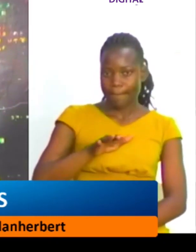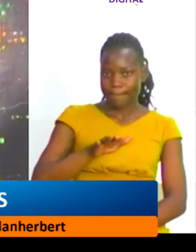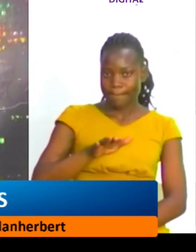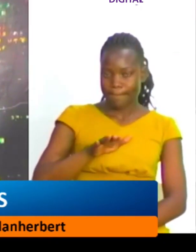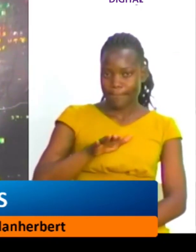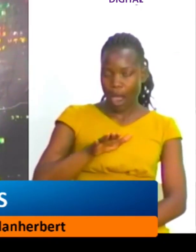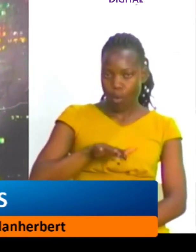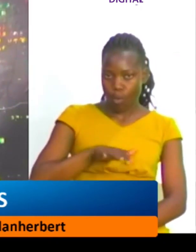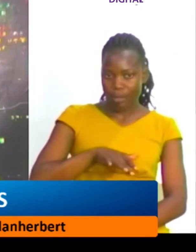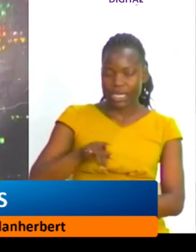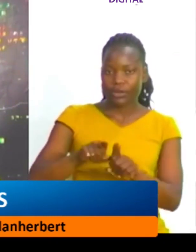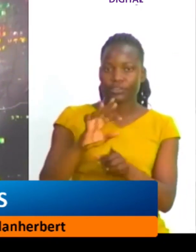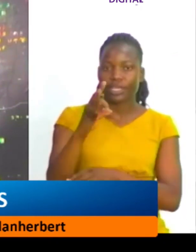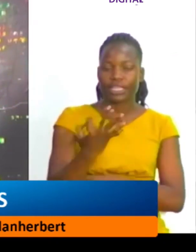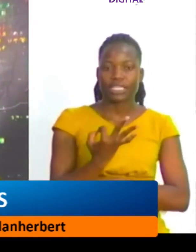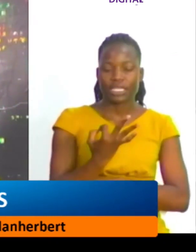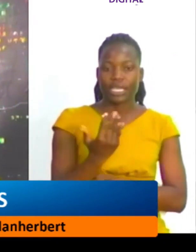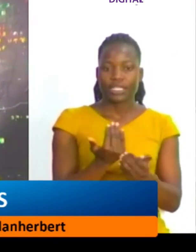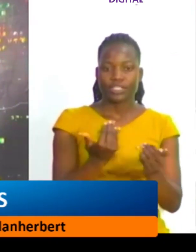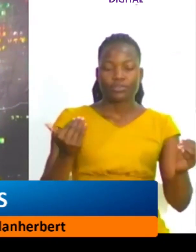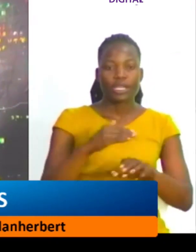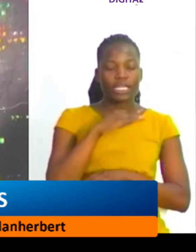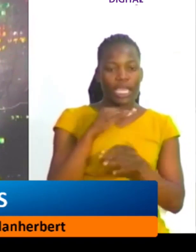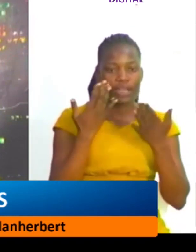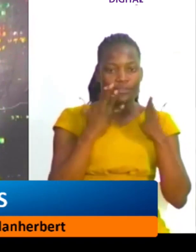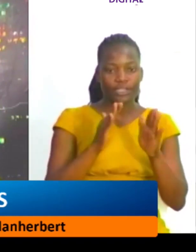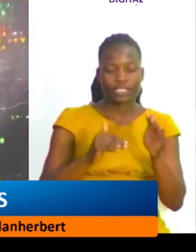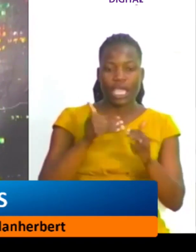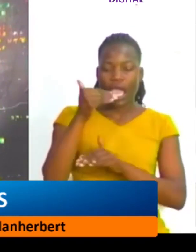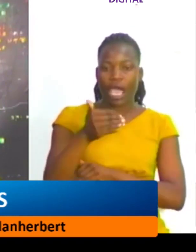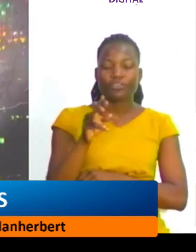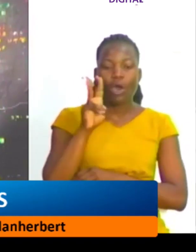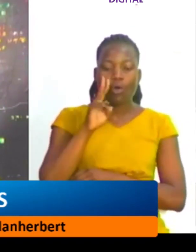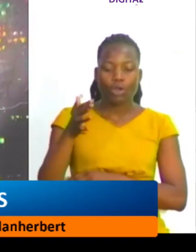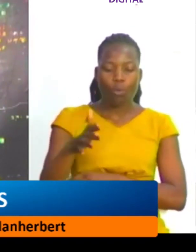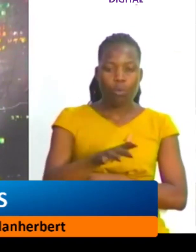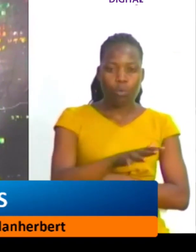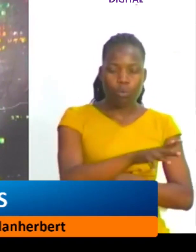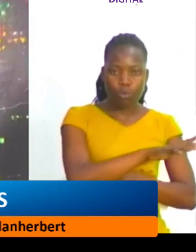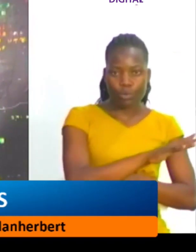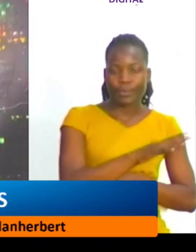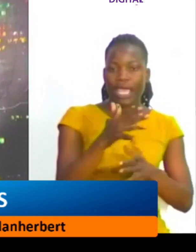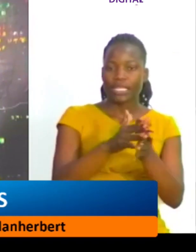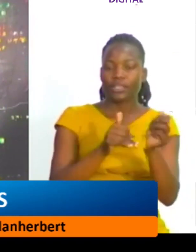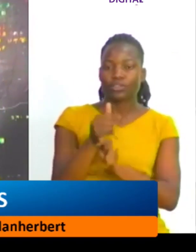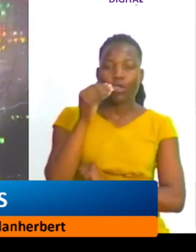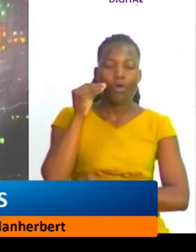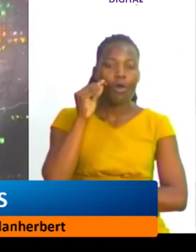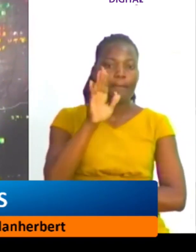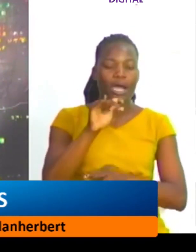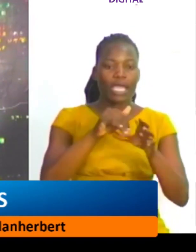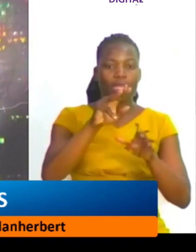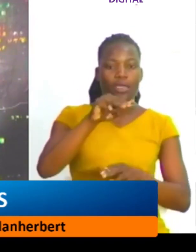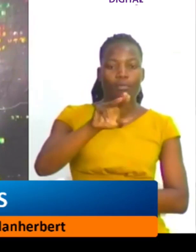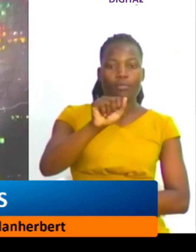woman and her three children are believed to have died after flash floods destroyed their home in